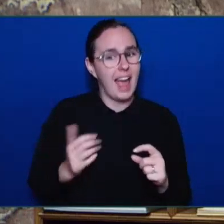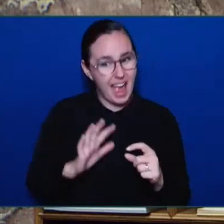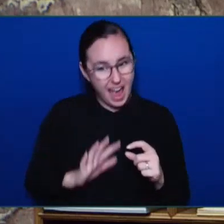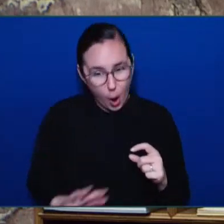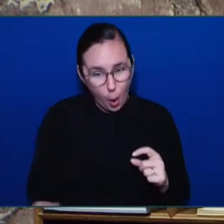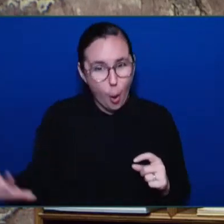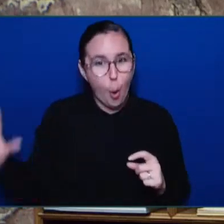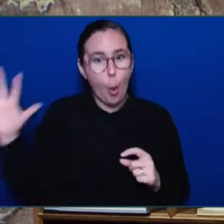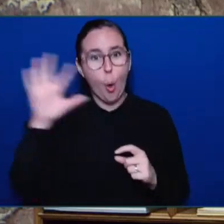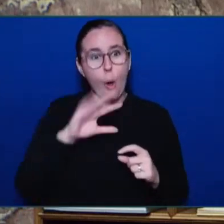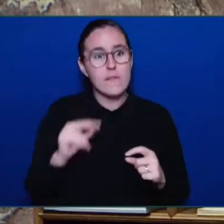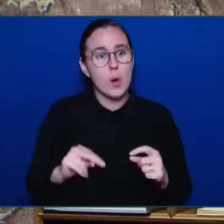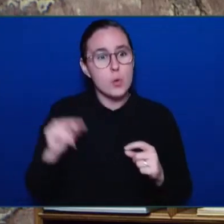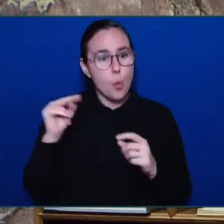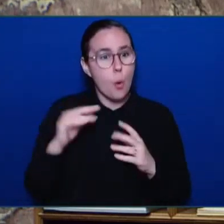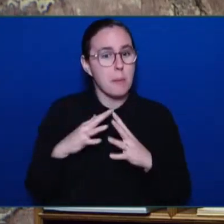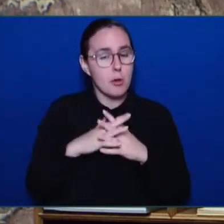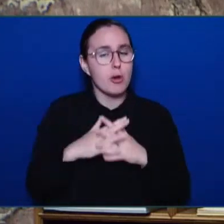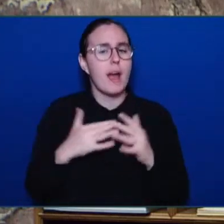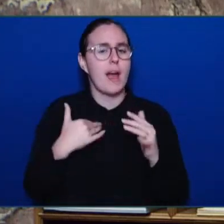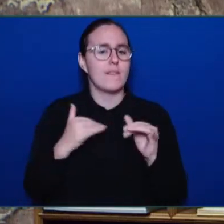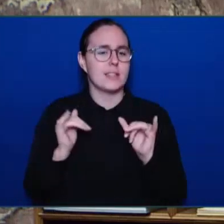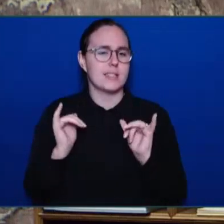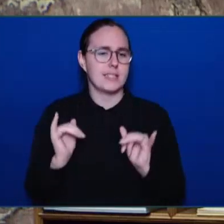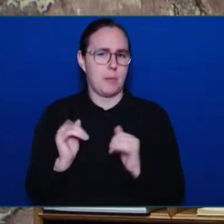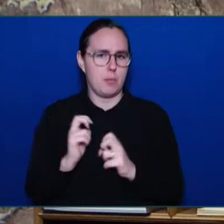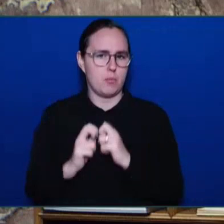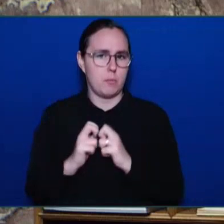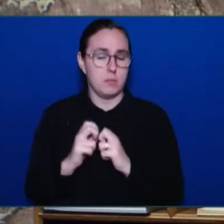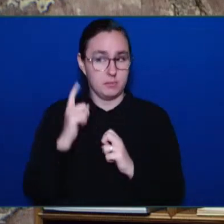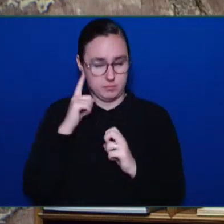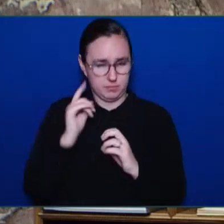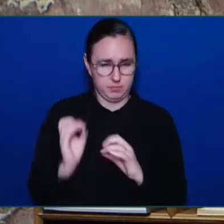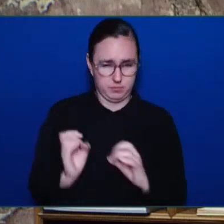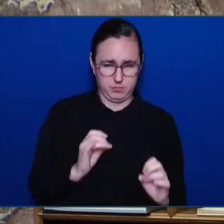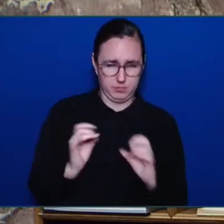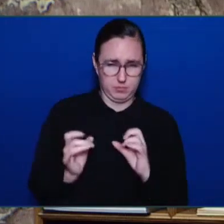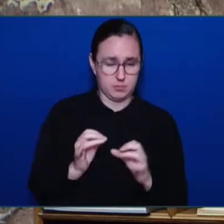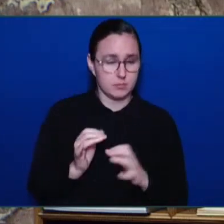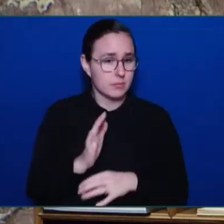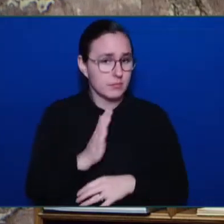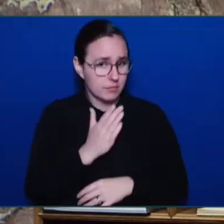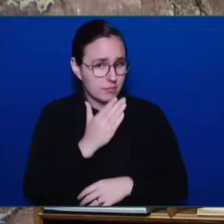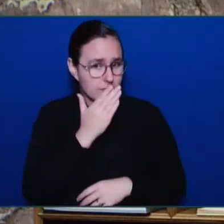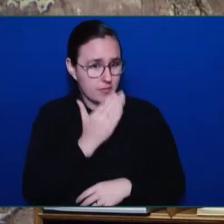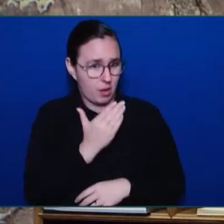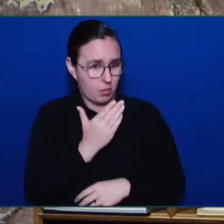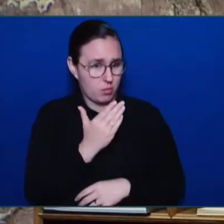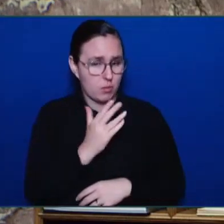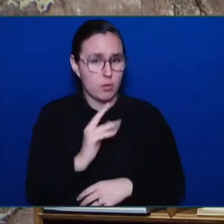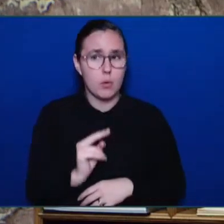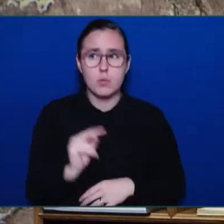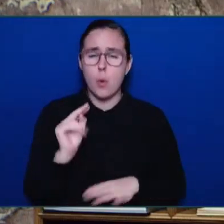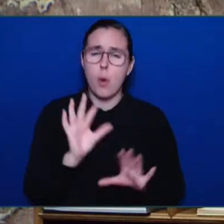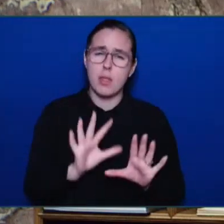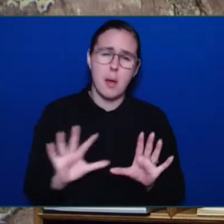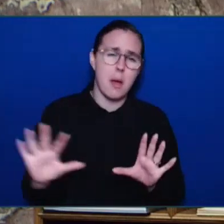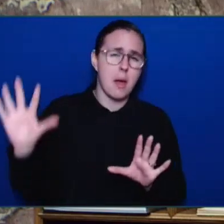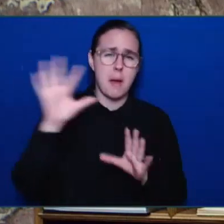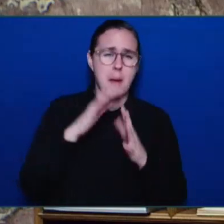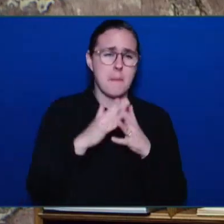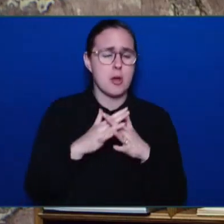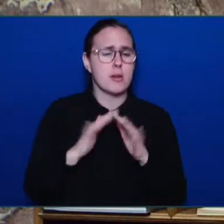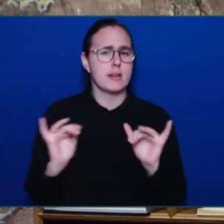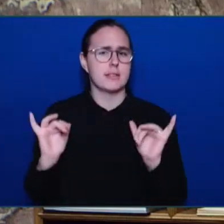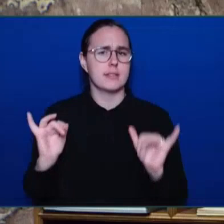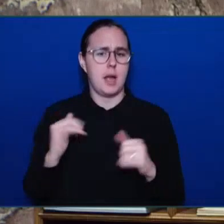Thank you, Honourable Speaker. This is a problem North America-wide. It's why we've had to take an approach that works with all levels